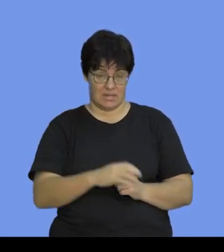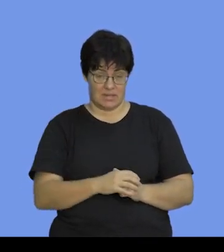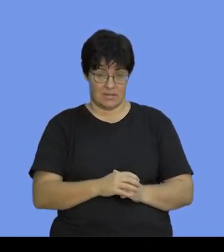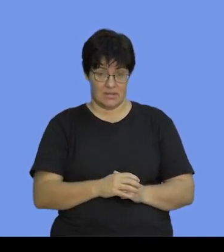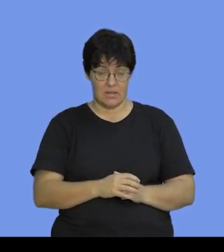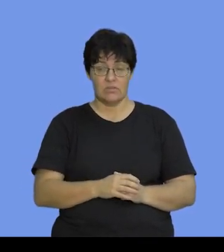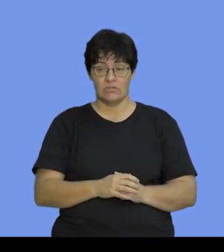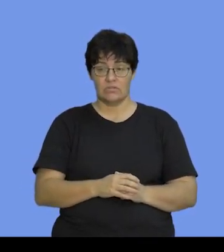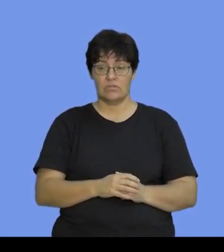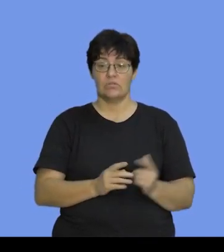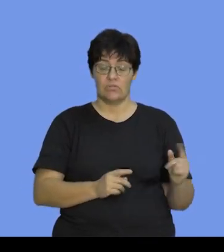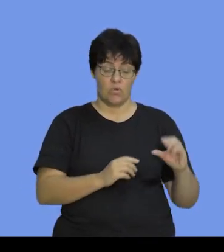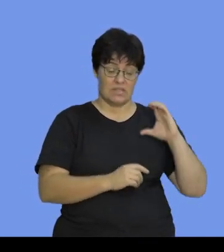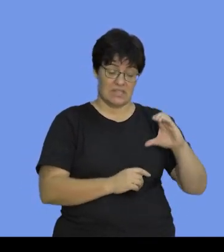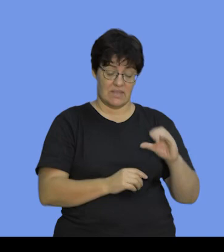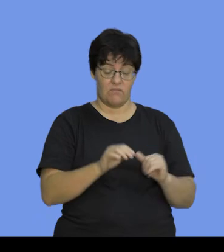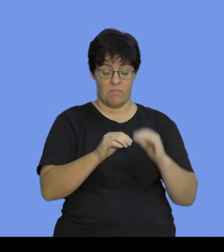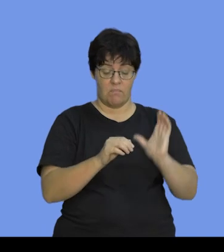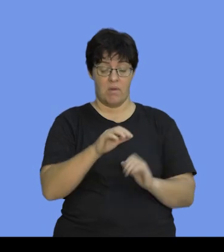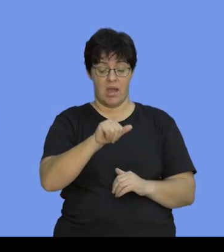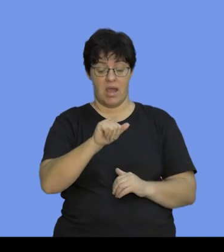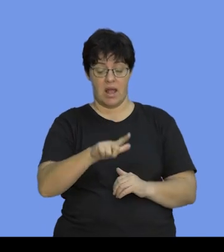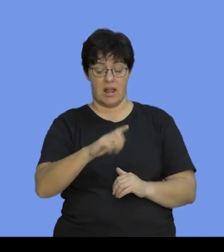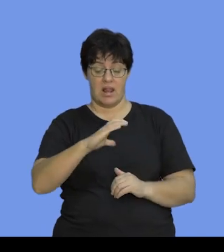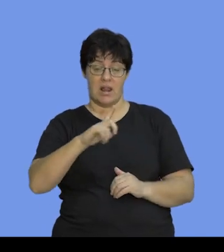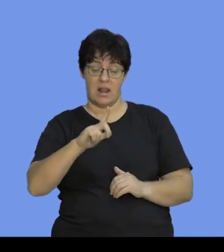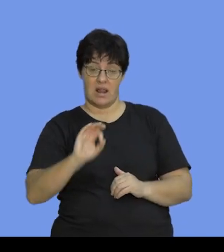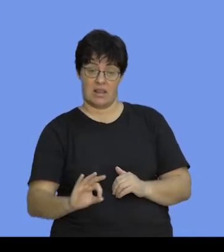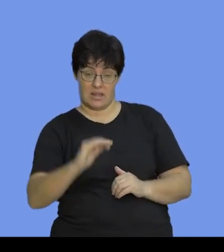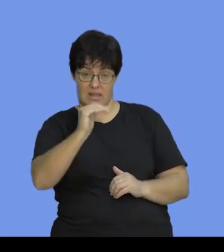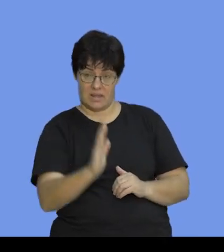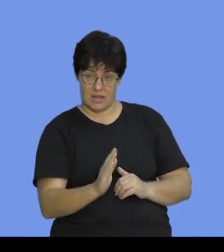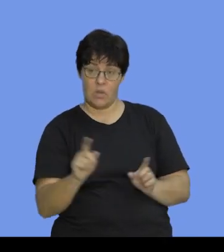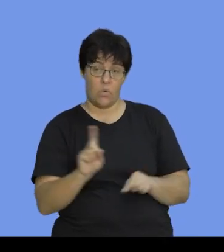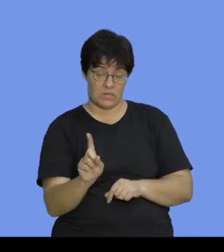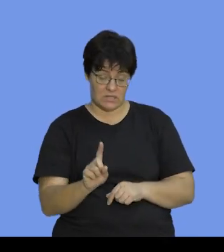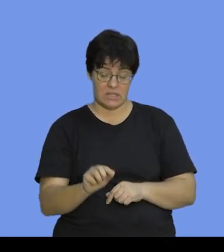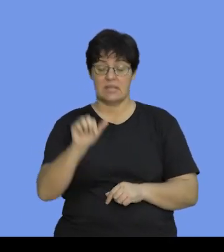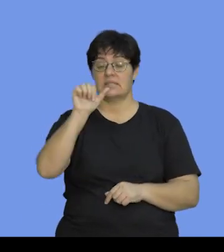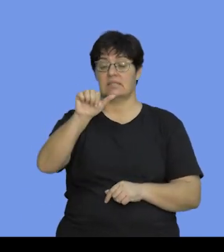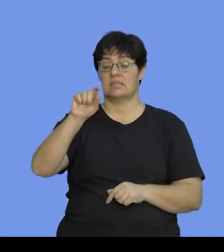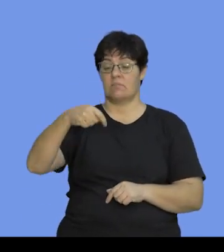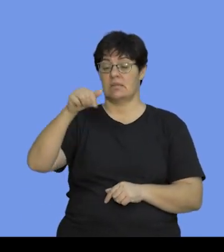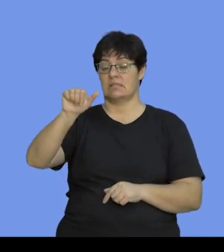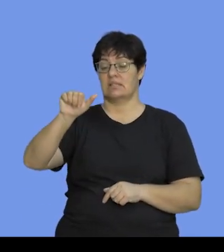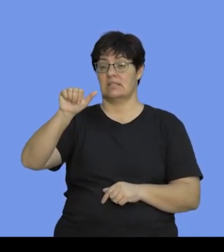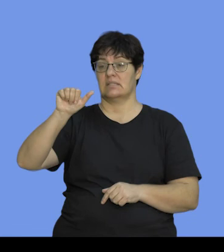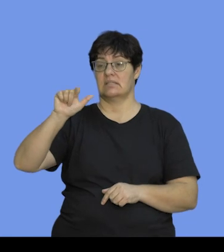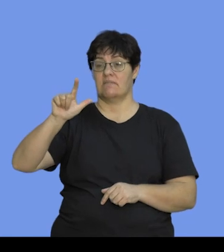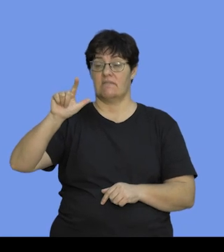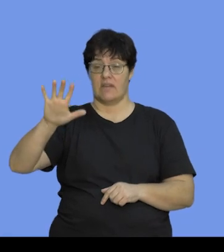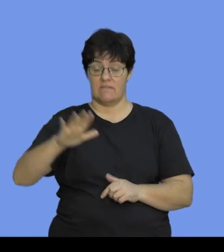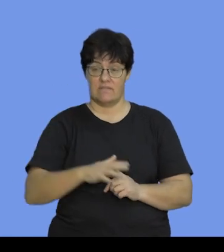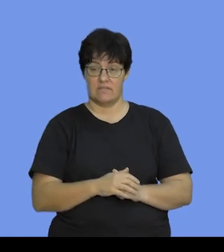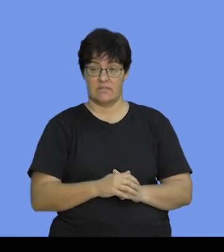So our concentration of the aluminum chloride in this case becomes, okay, then we can evaluate that